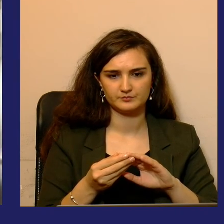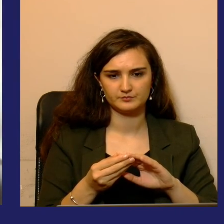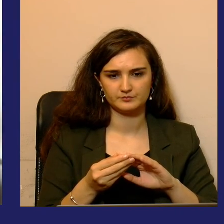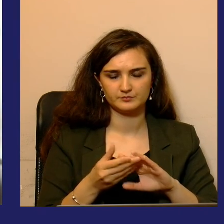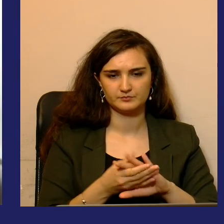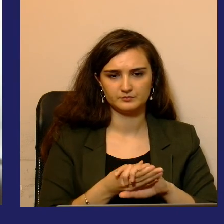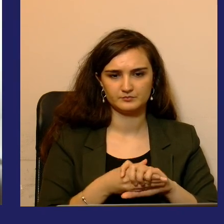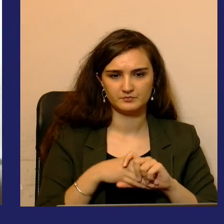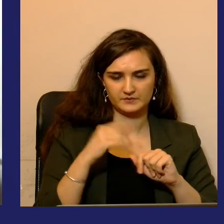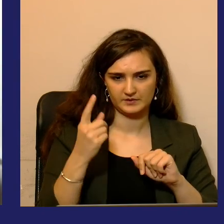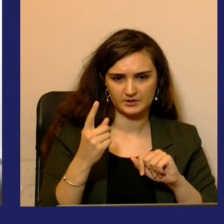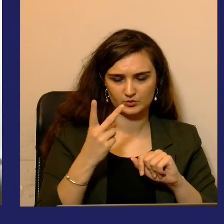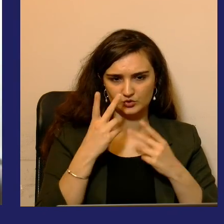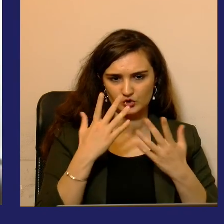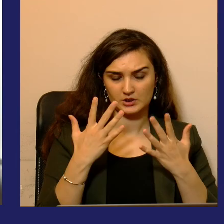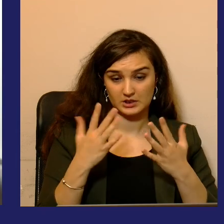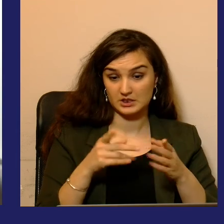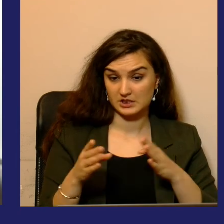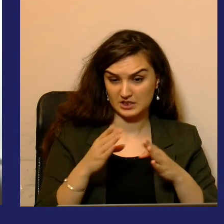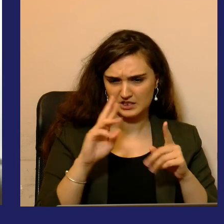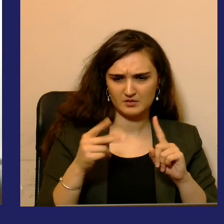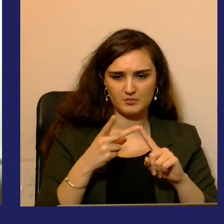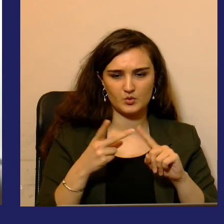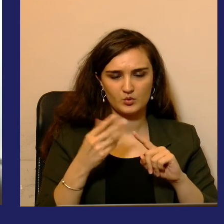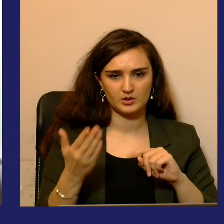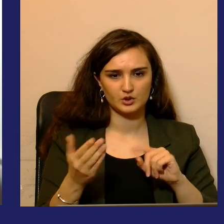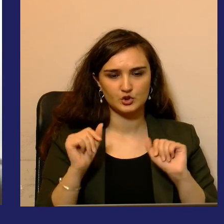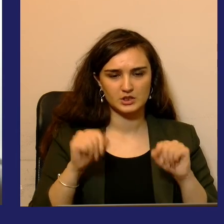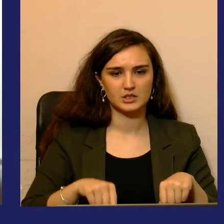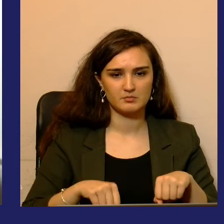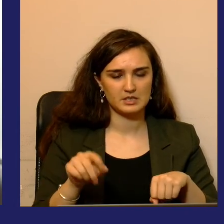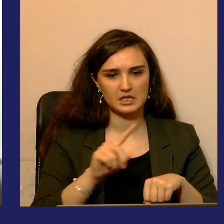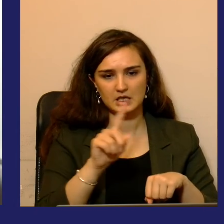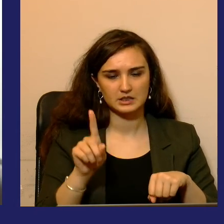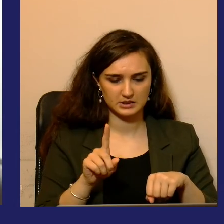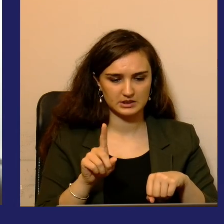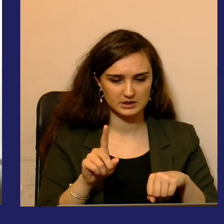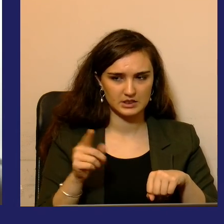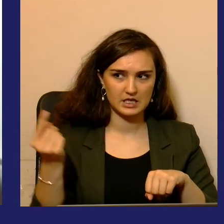know, overarching power that comes in and forces them to start